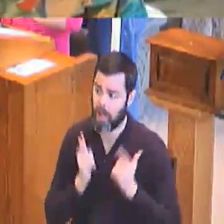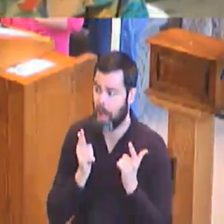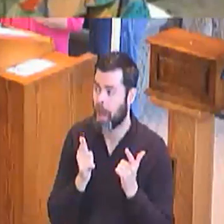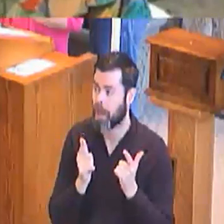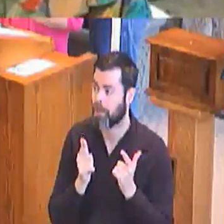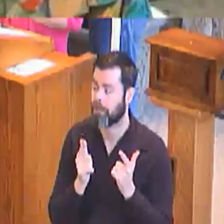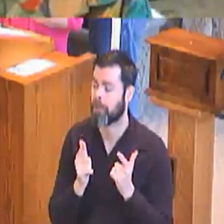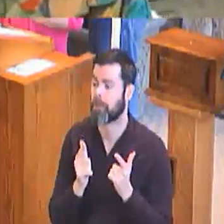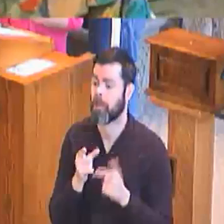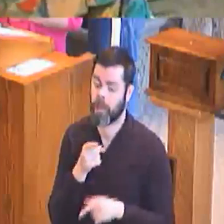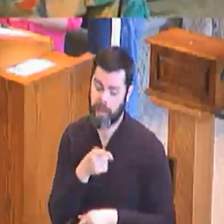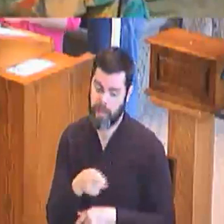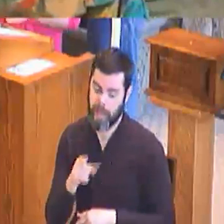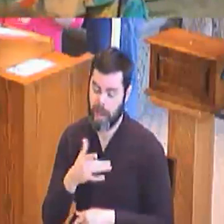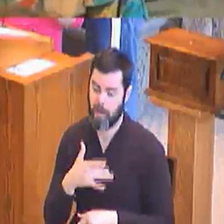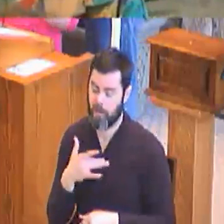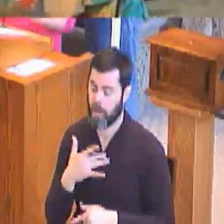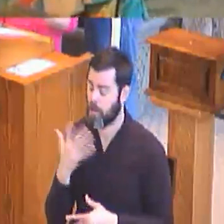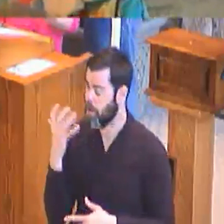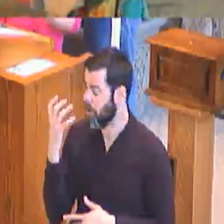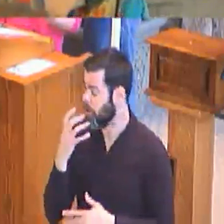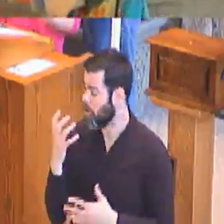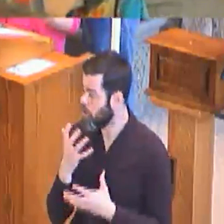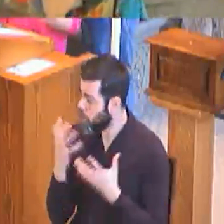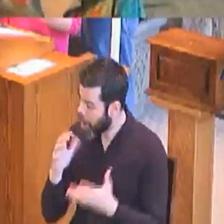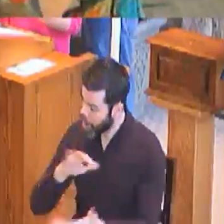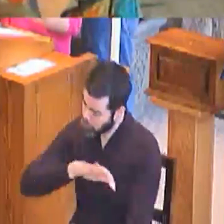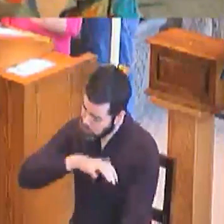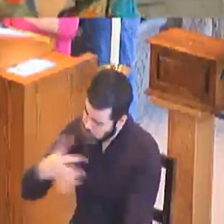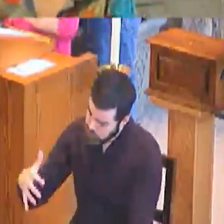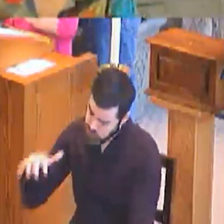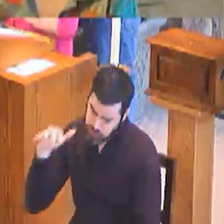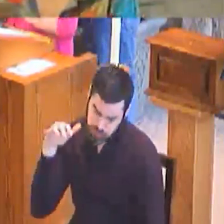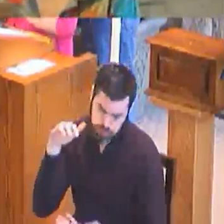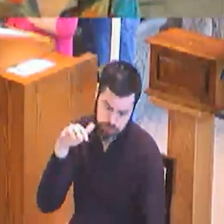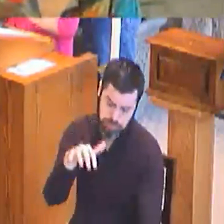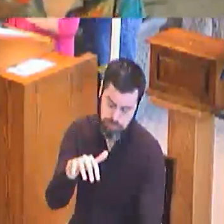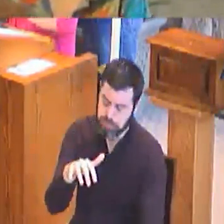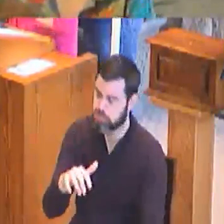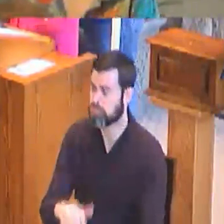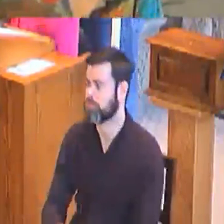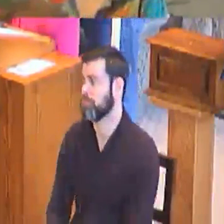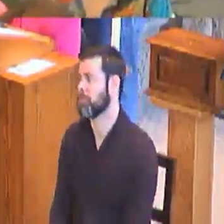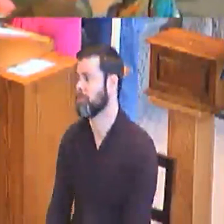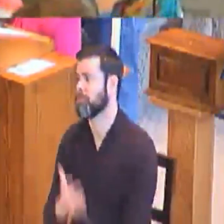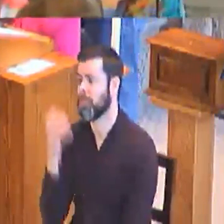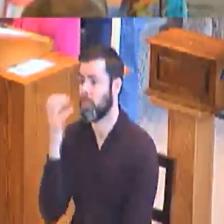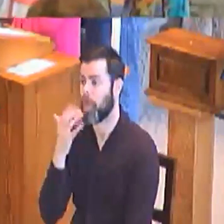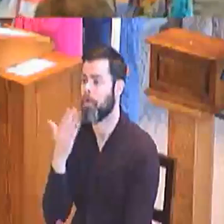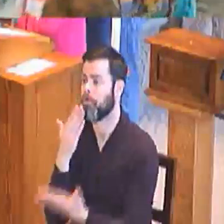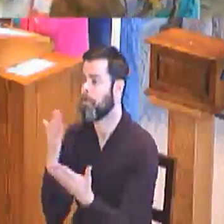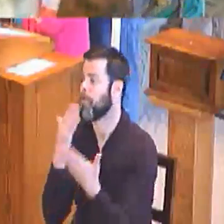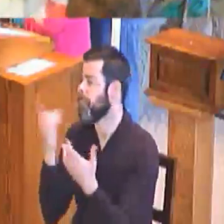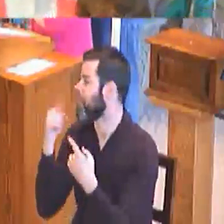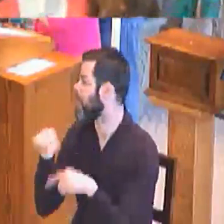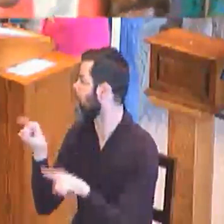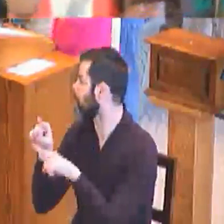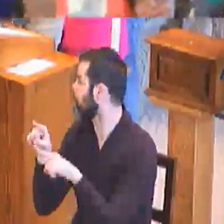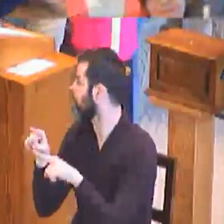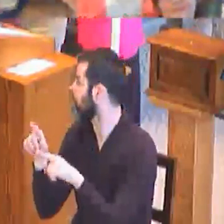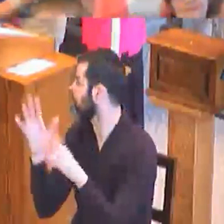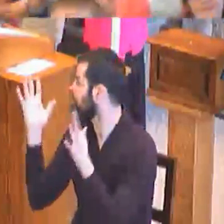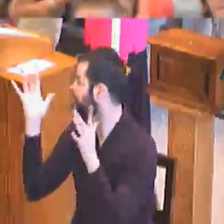were overwhelmed with our generosity and the abundance that we pulled up in the Unity bus for them. So thank you. Thank you.